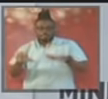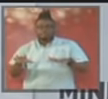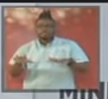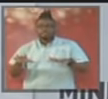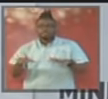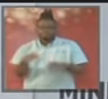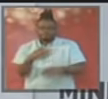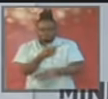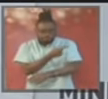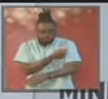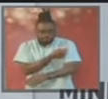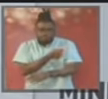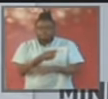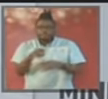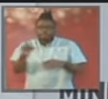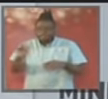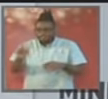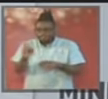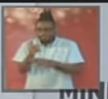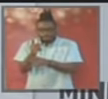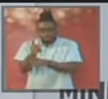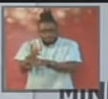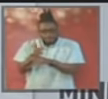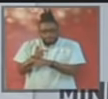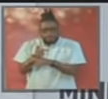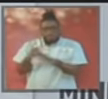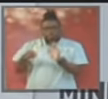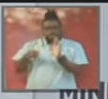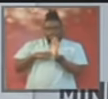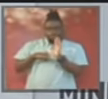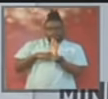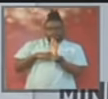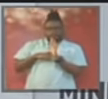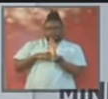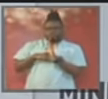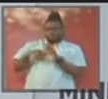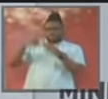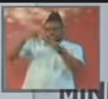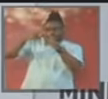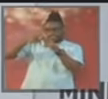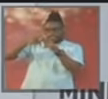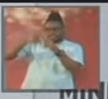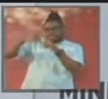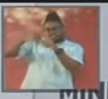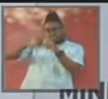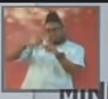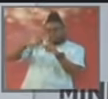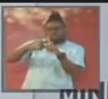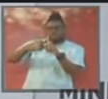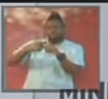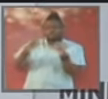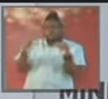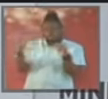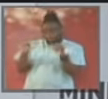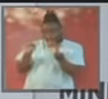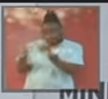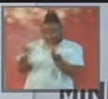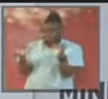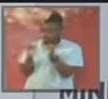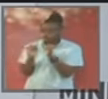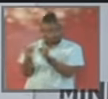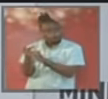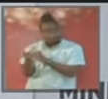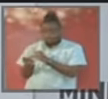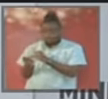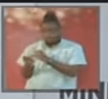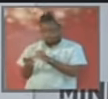to be stored in -80 temperatures. So the supply chain needs to be carefully attended to. So you have to have the right equipment. You